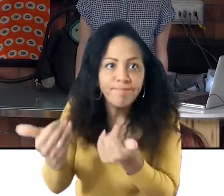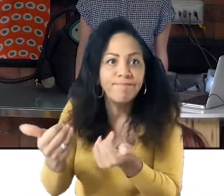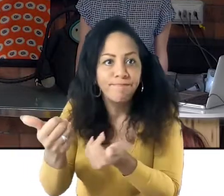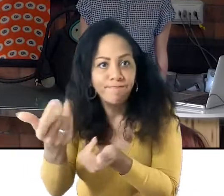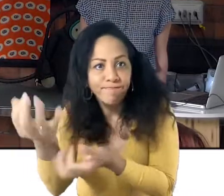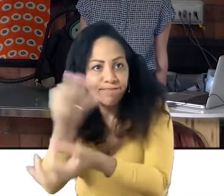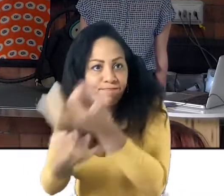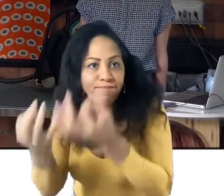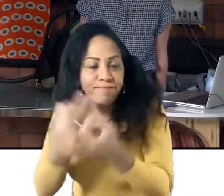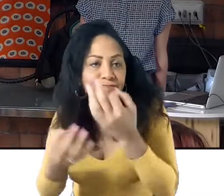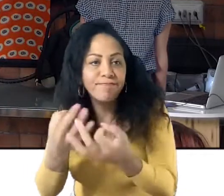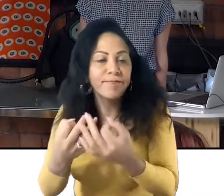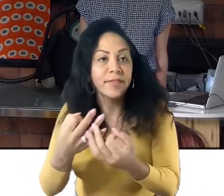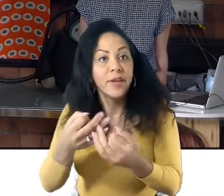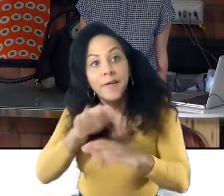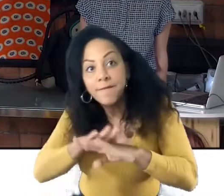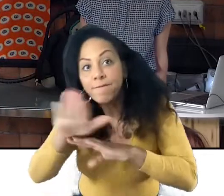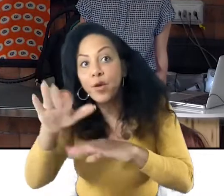to